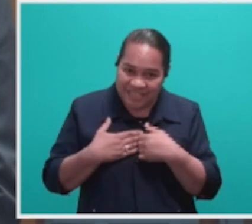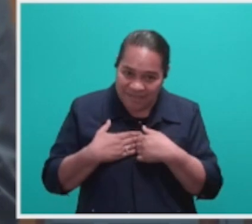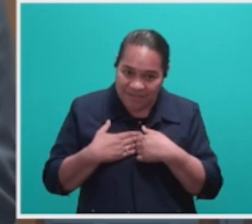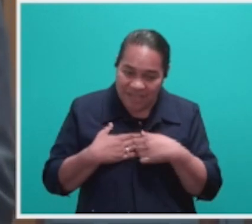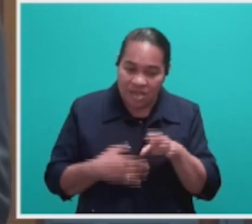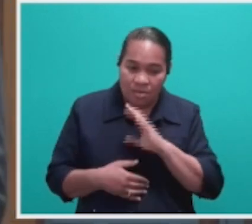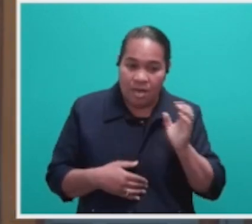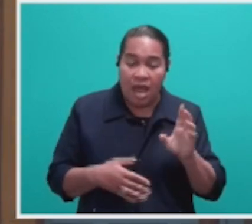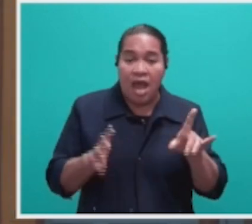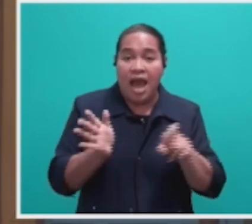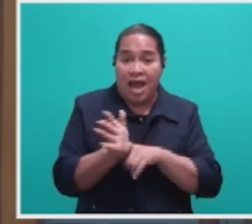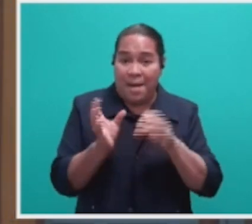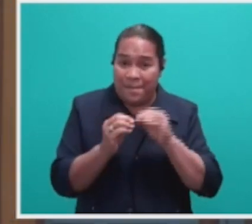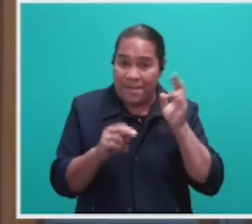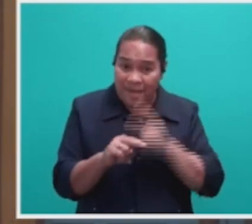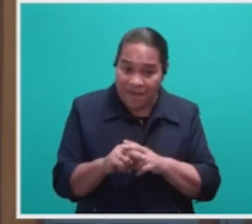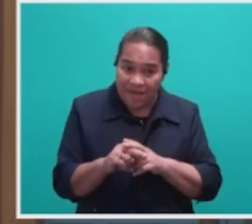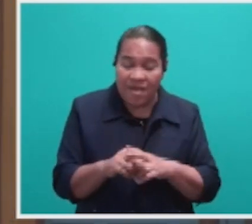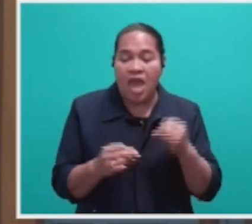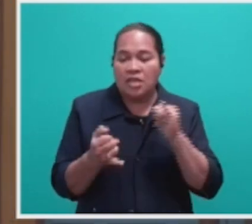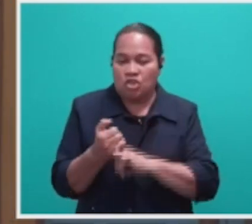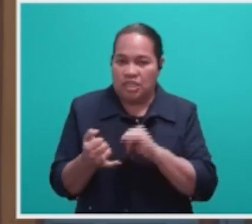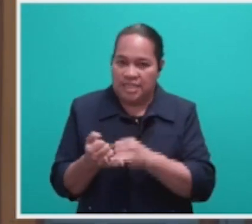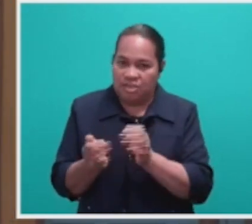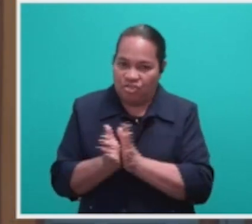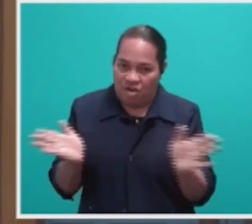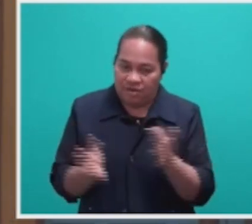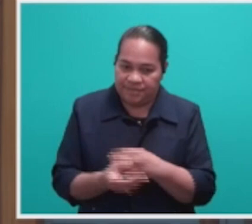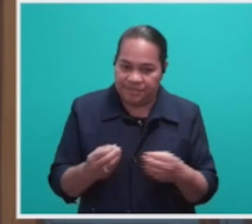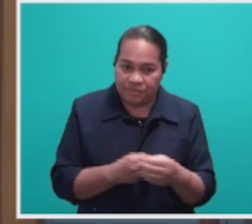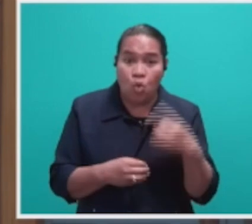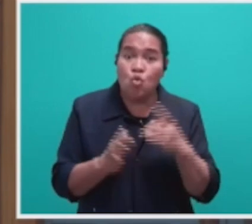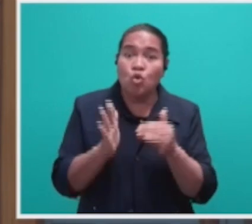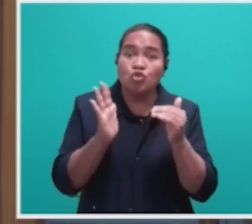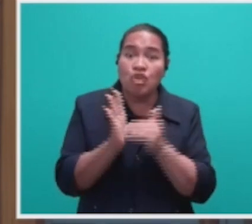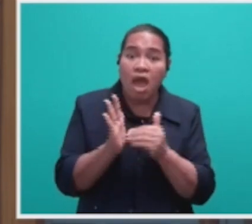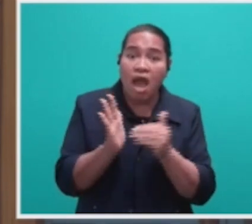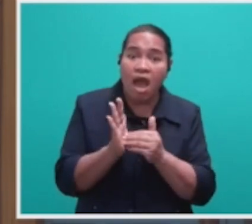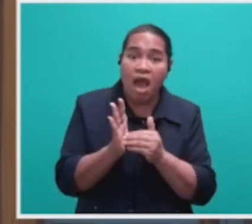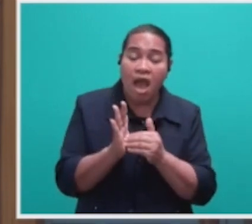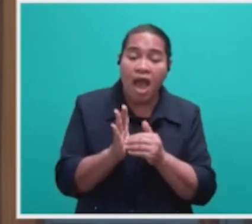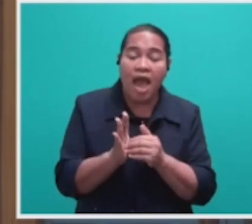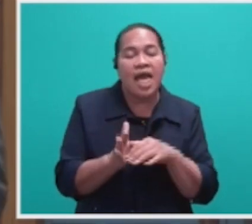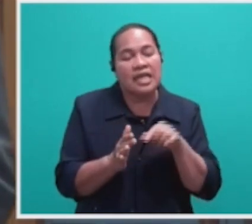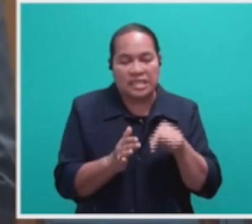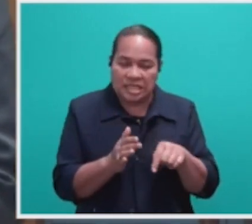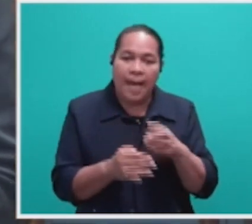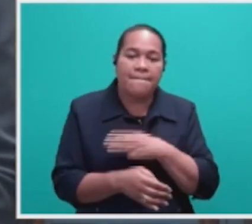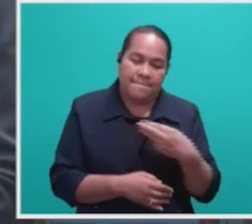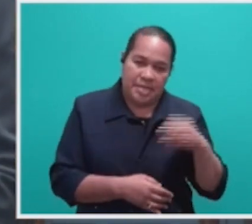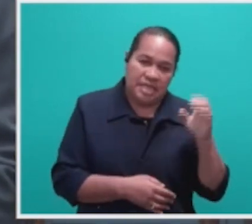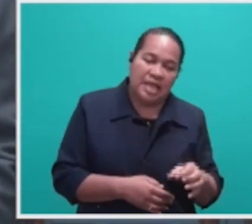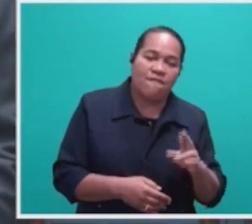Reserve Bank of Fiji, and the Solicitor General. The chair of the task force is generally either the Minister